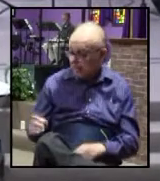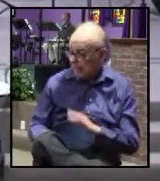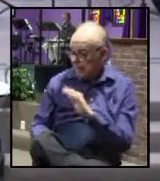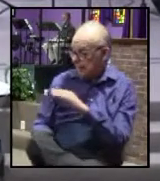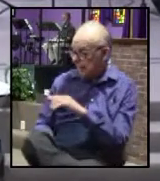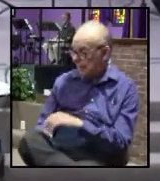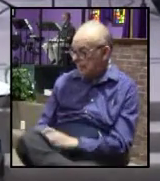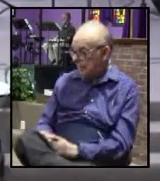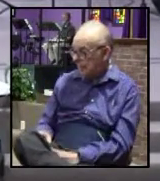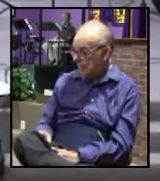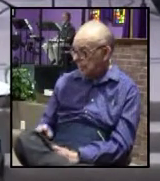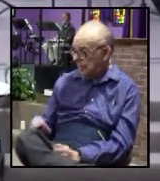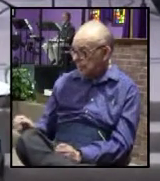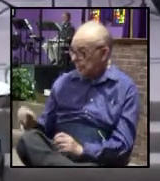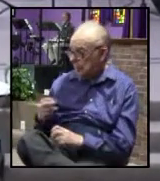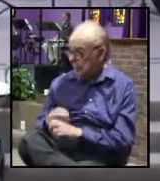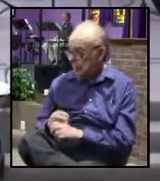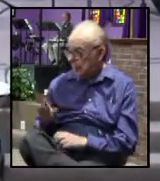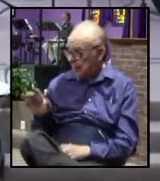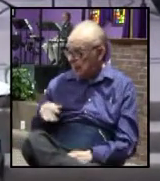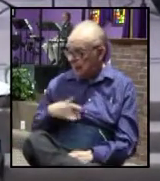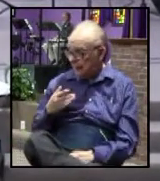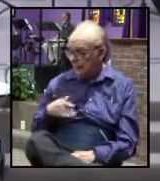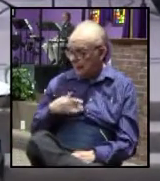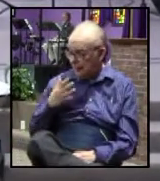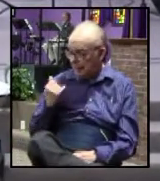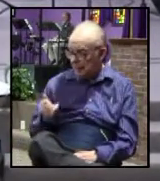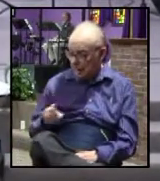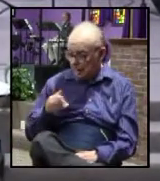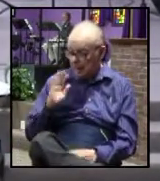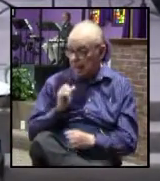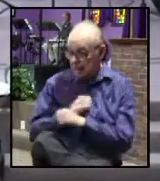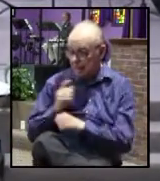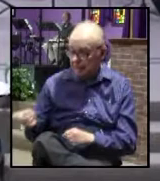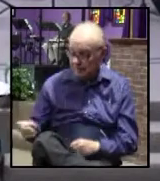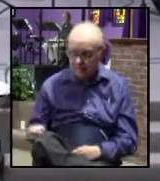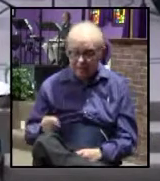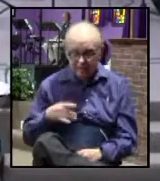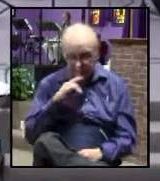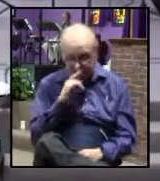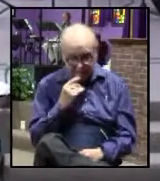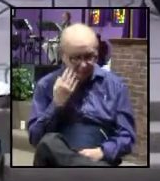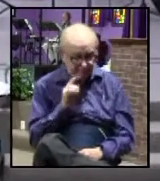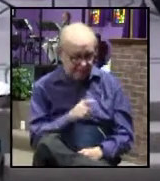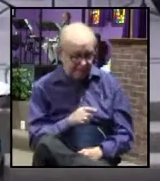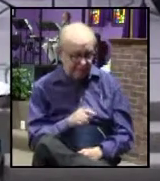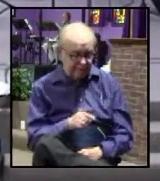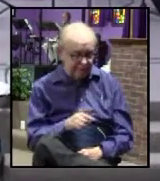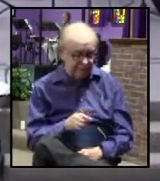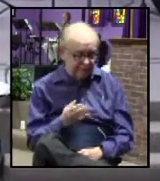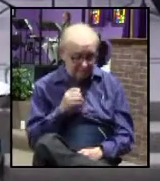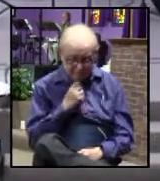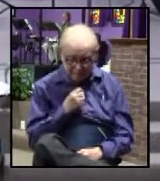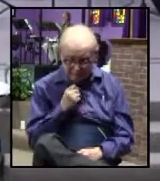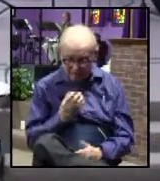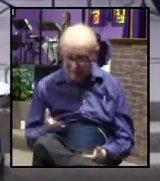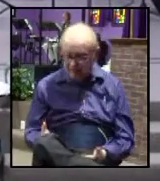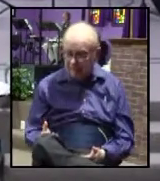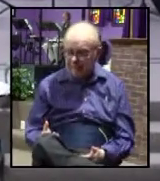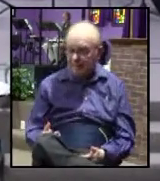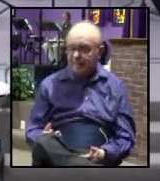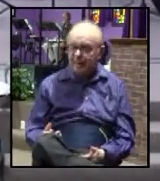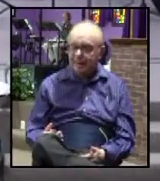hey, no big deal, man. I hope you feel better. God loves you. And the kid's like, I don't know if I want ice cream anymore. I don't know what I just